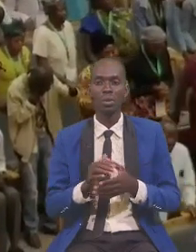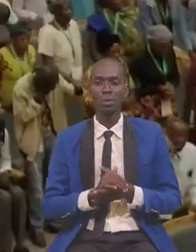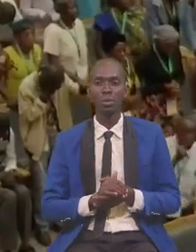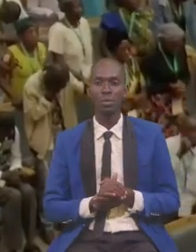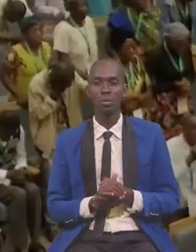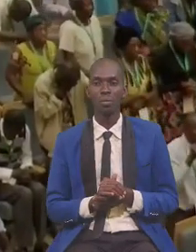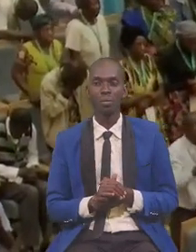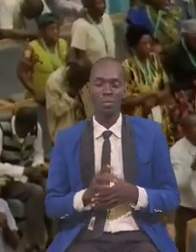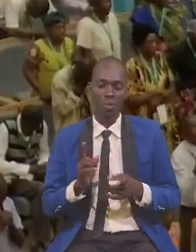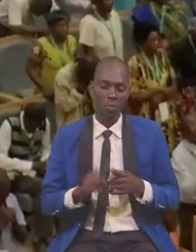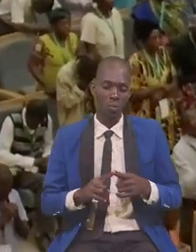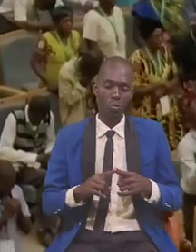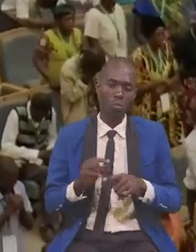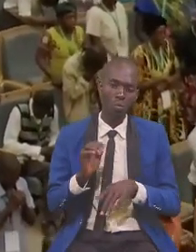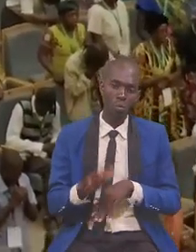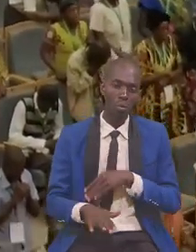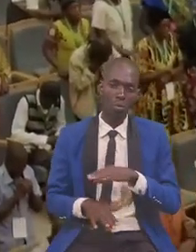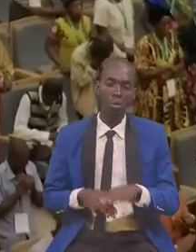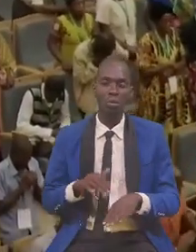to work,